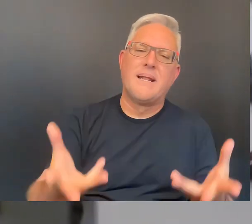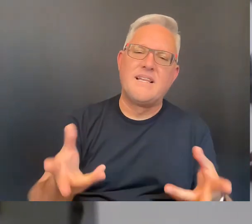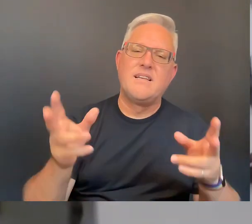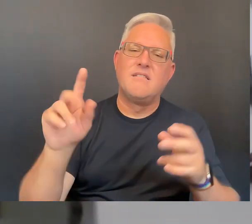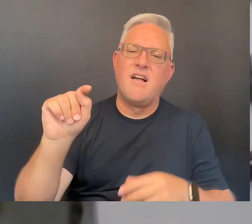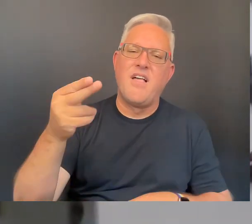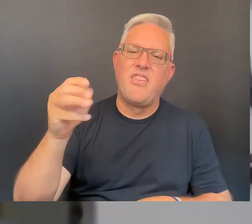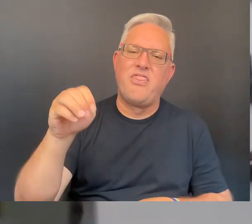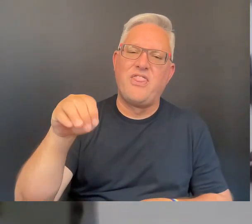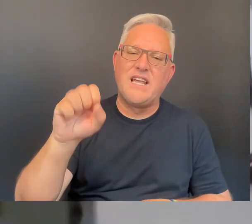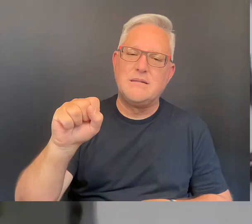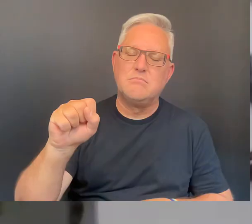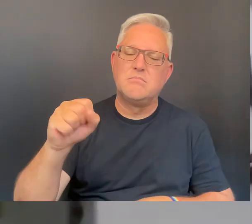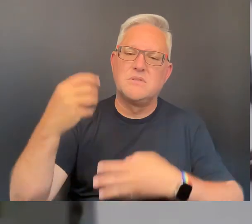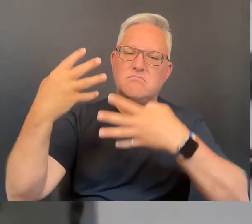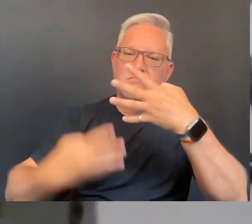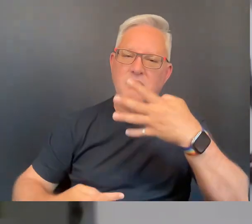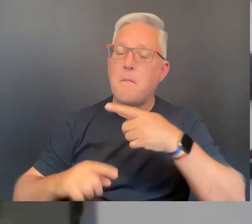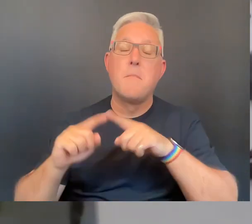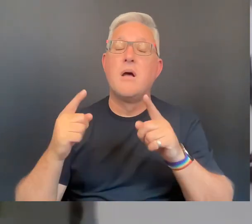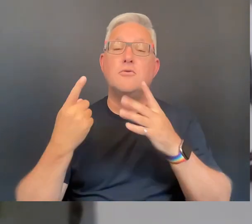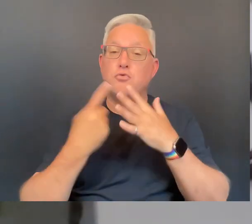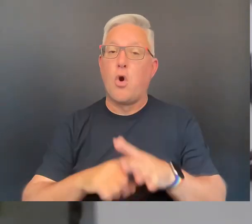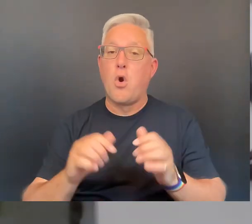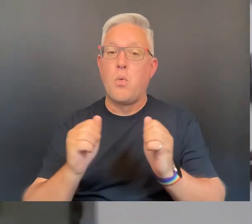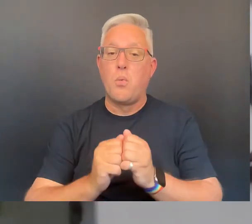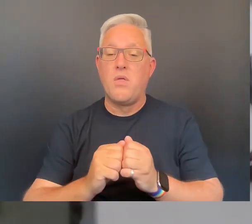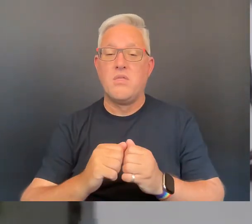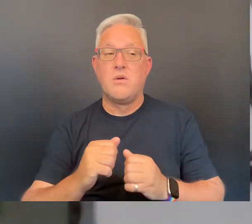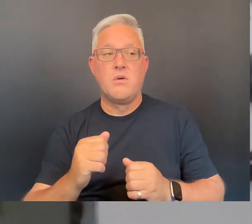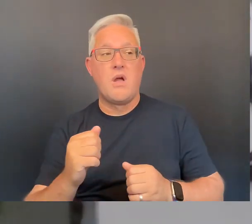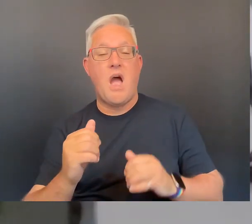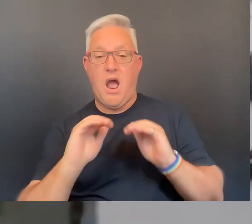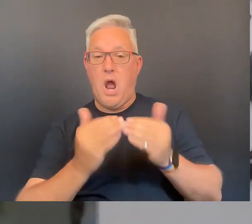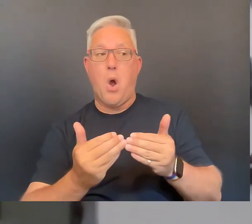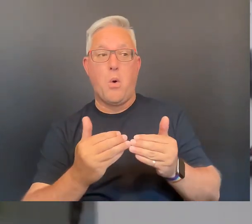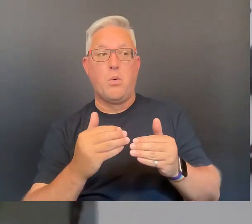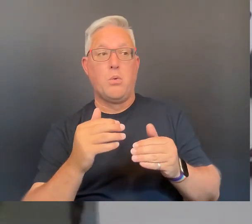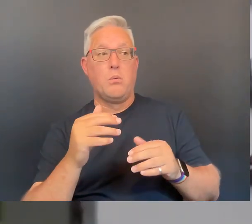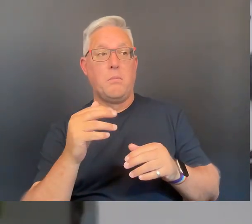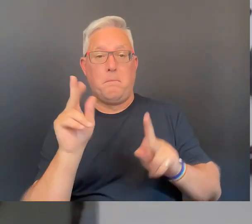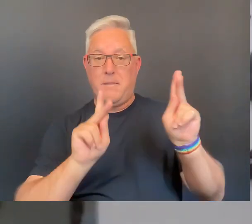um, it starts with Western linear thought